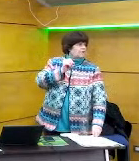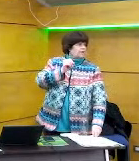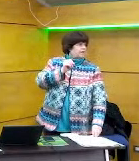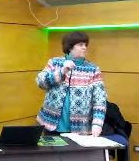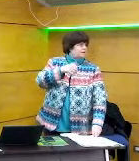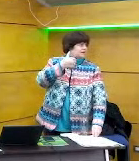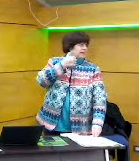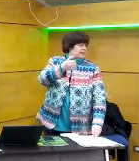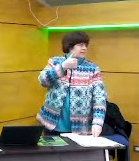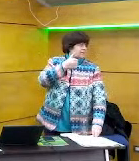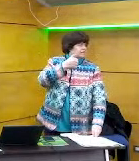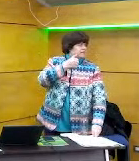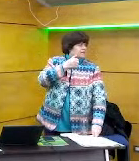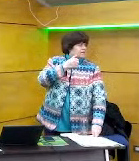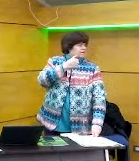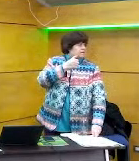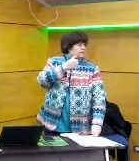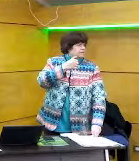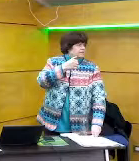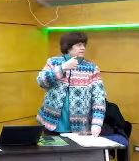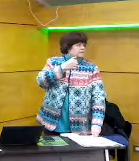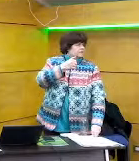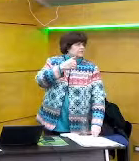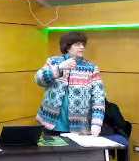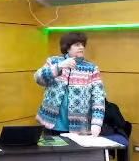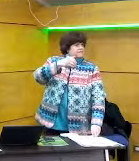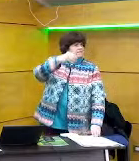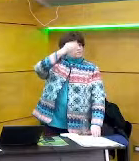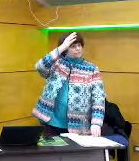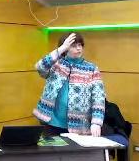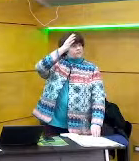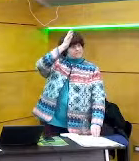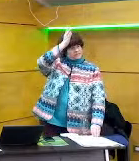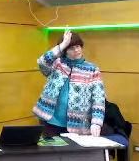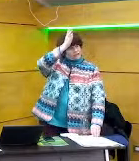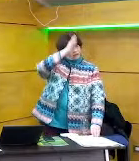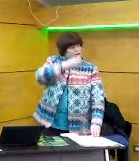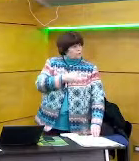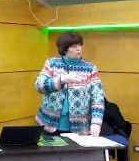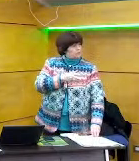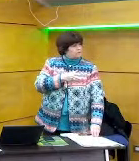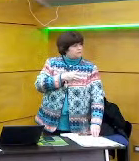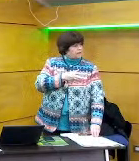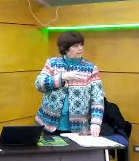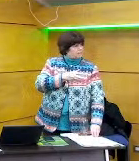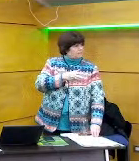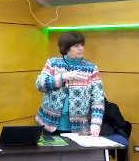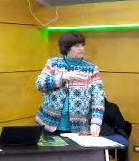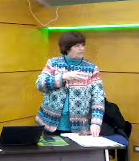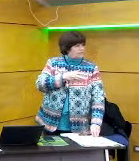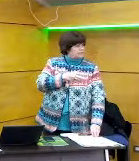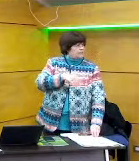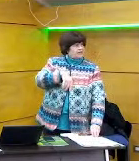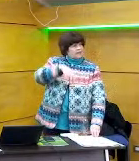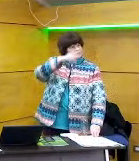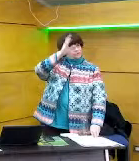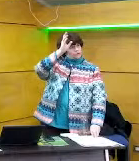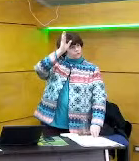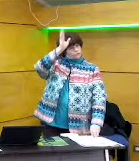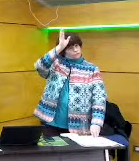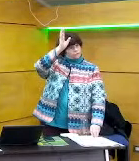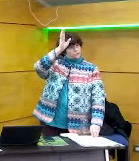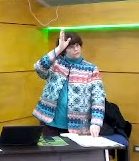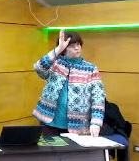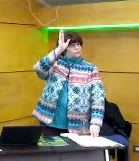and call that up, and the link that says Voices are all the winners for that event, and if you